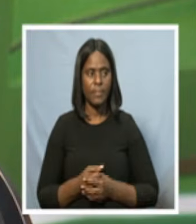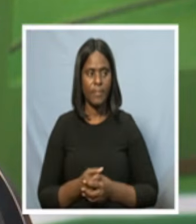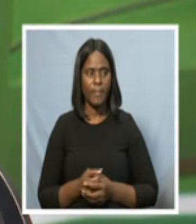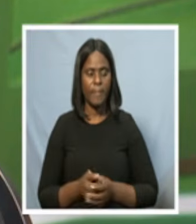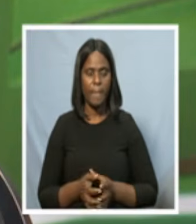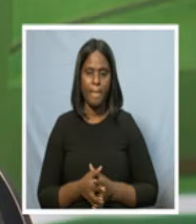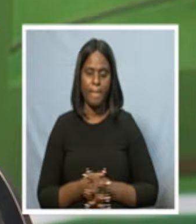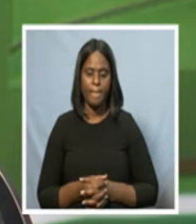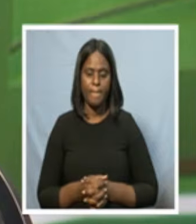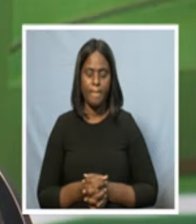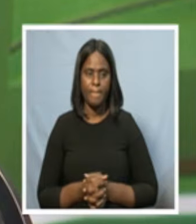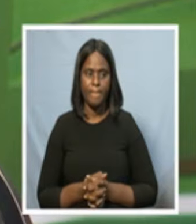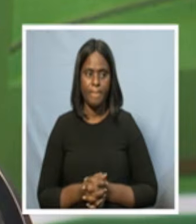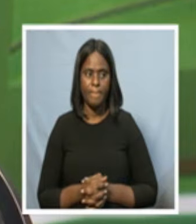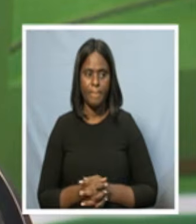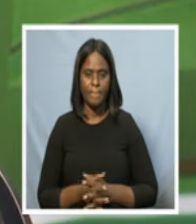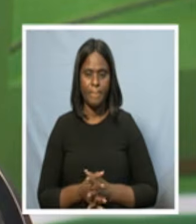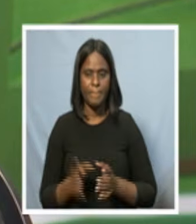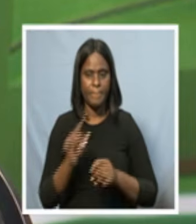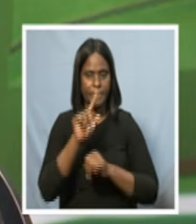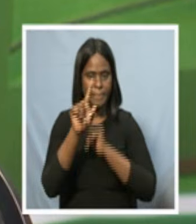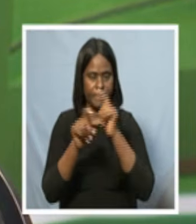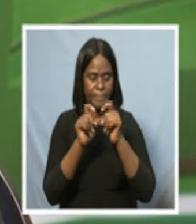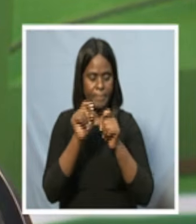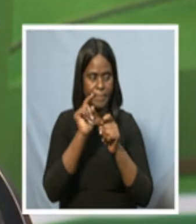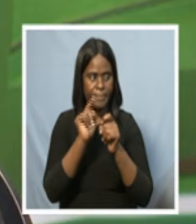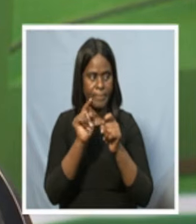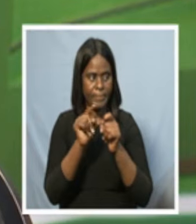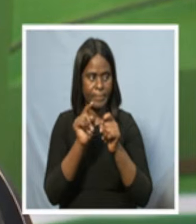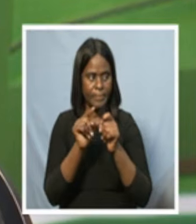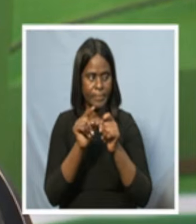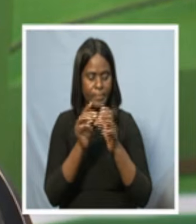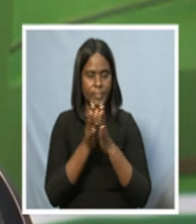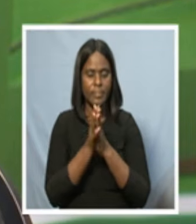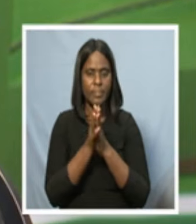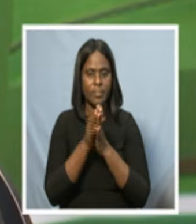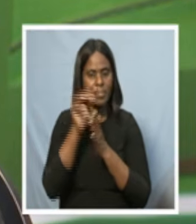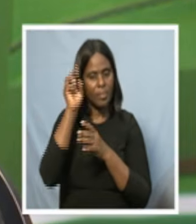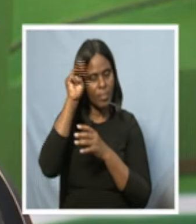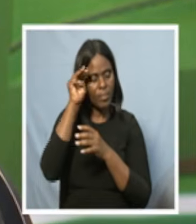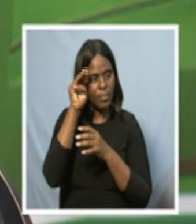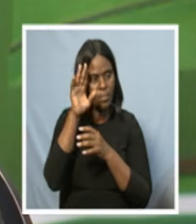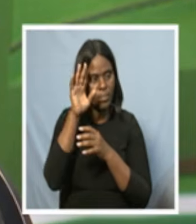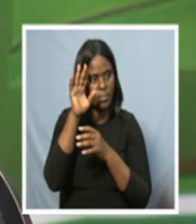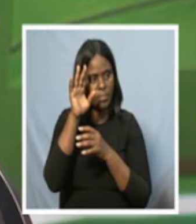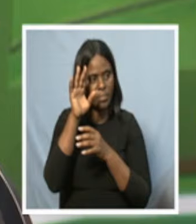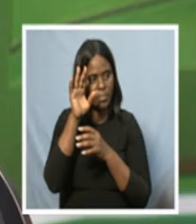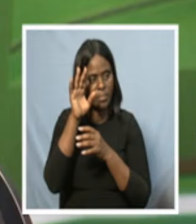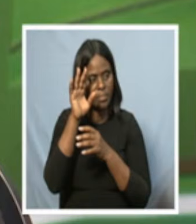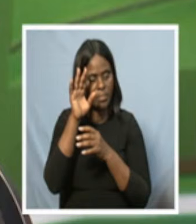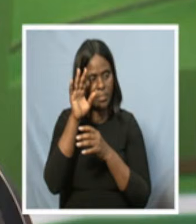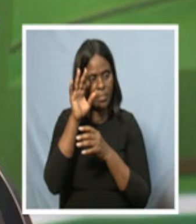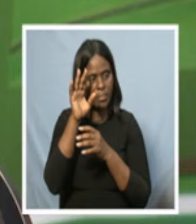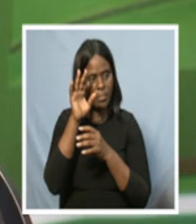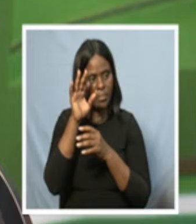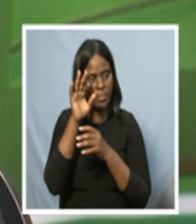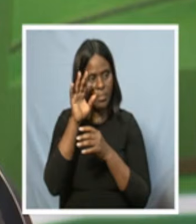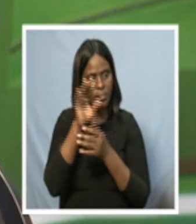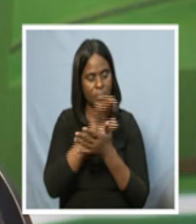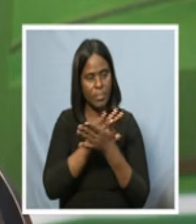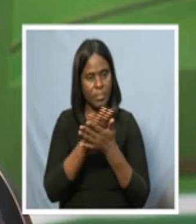Water Development and Sanitation on the achievements of the Ministry of Water Development and